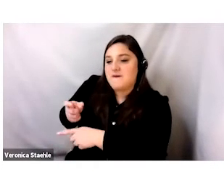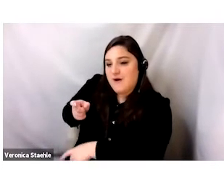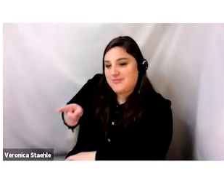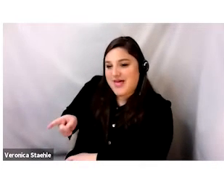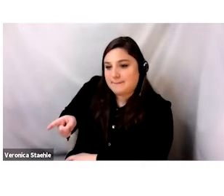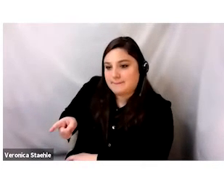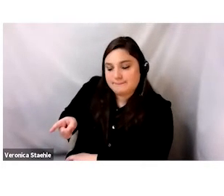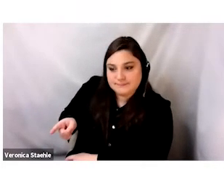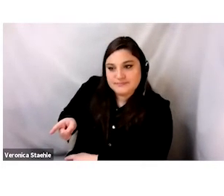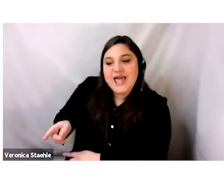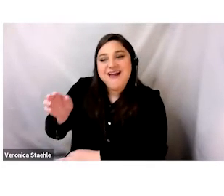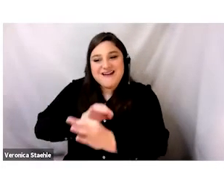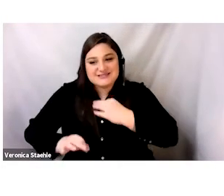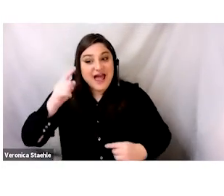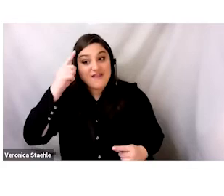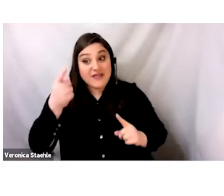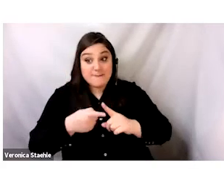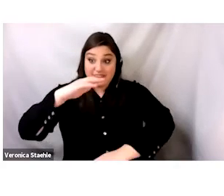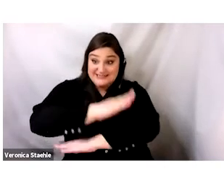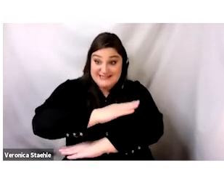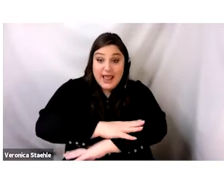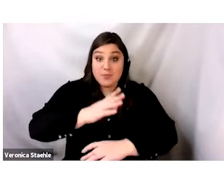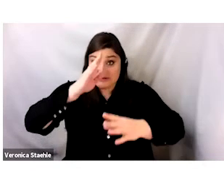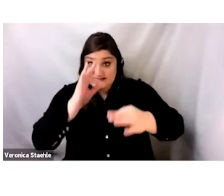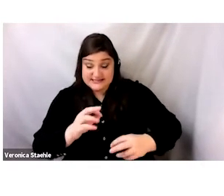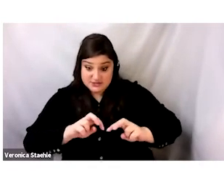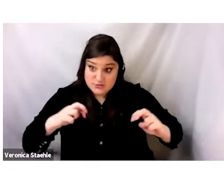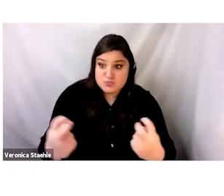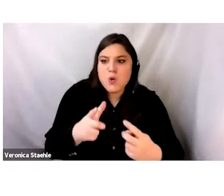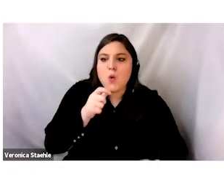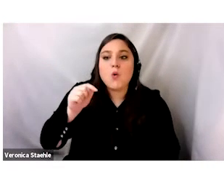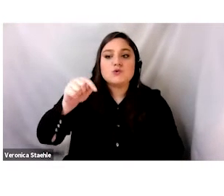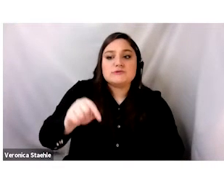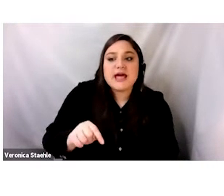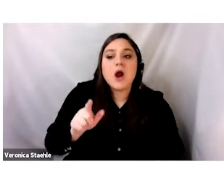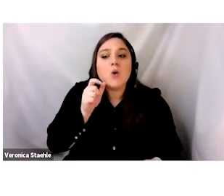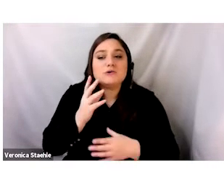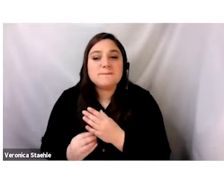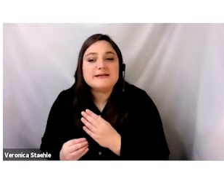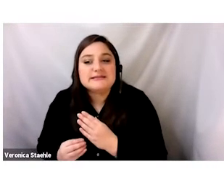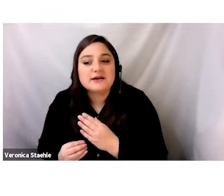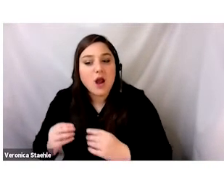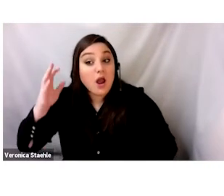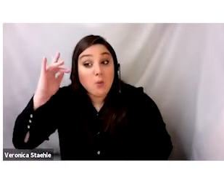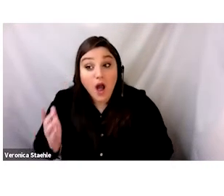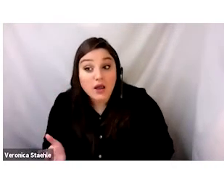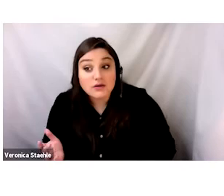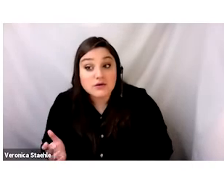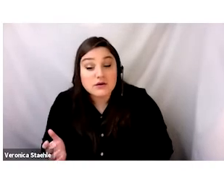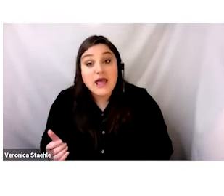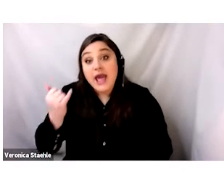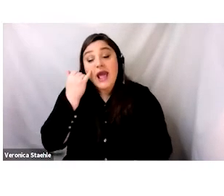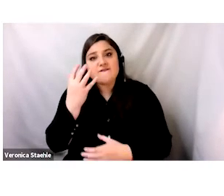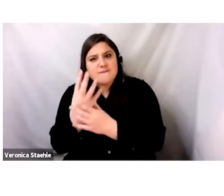and why? Who is missing from the decision-making table and why? And how can we make decision-making spaces more accessible